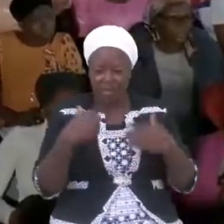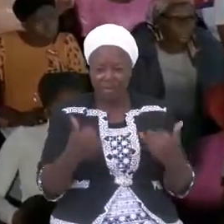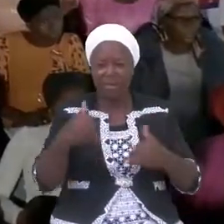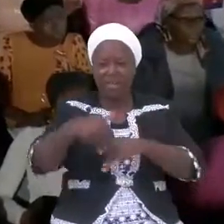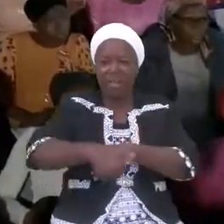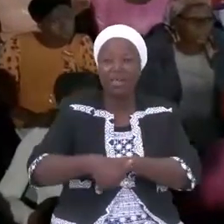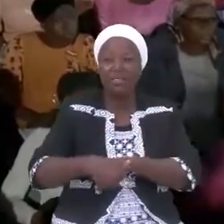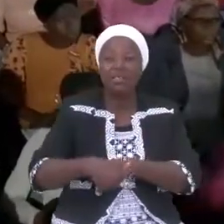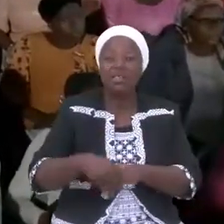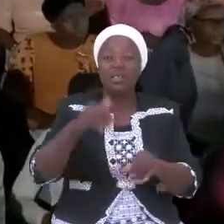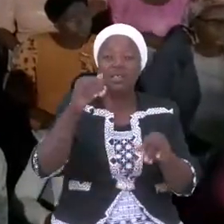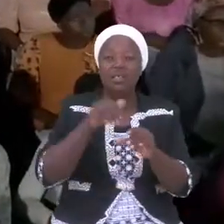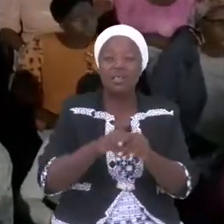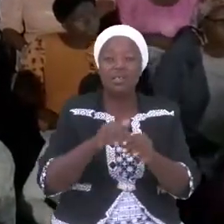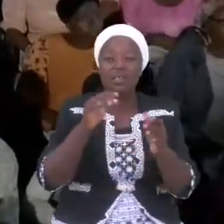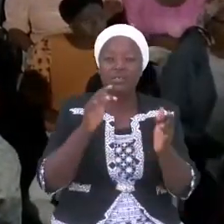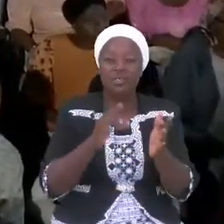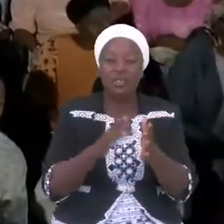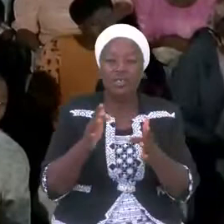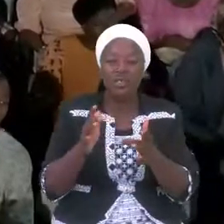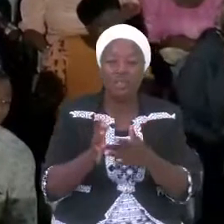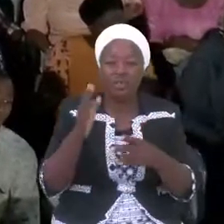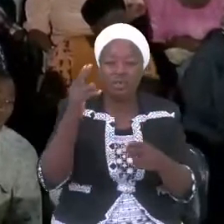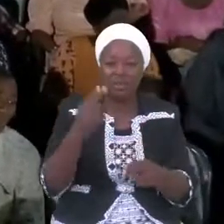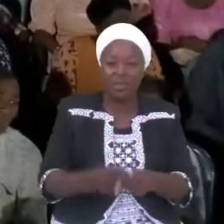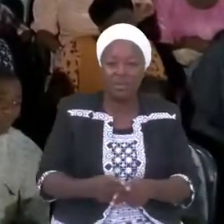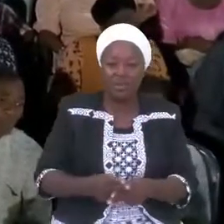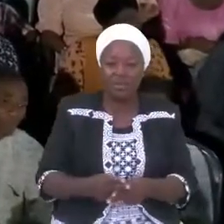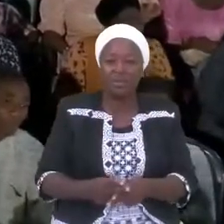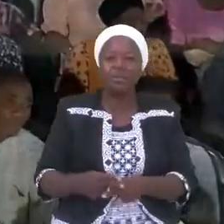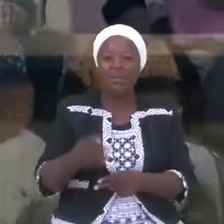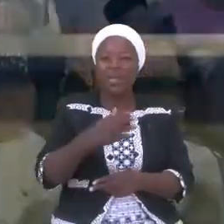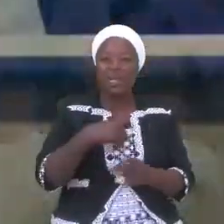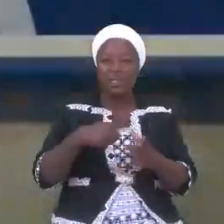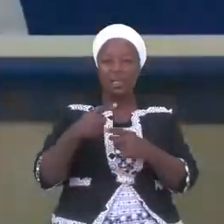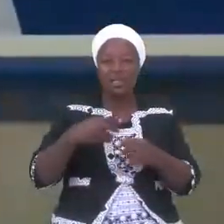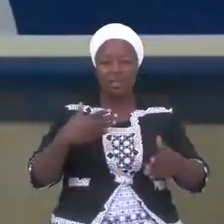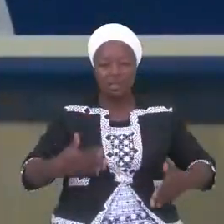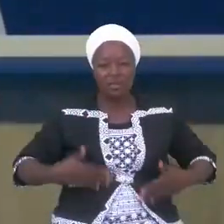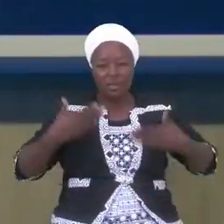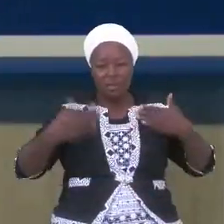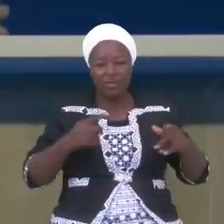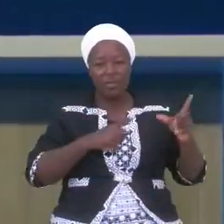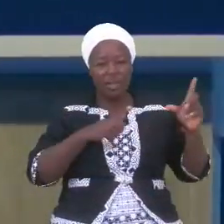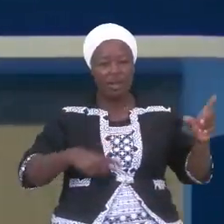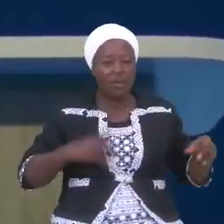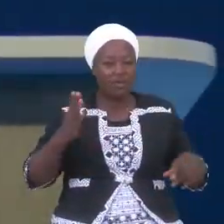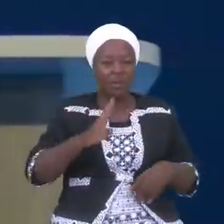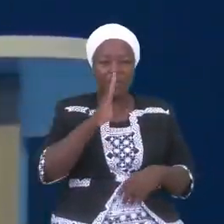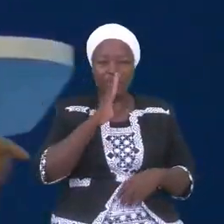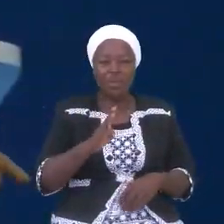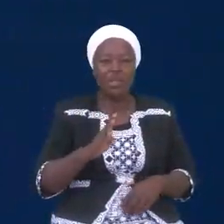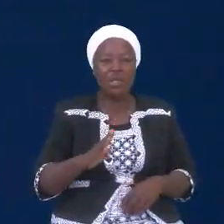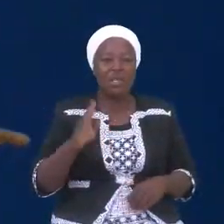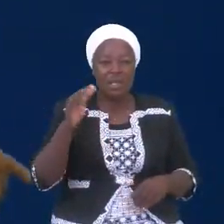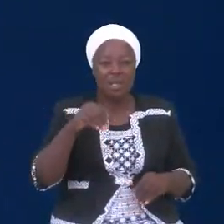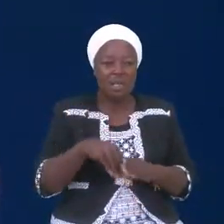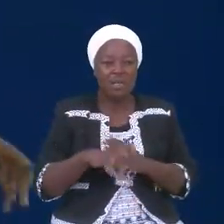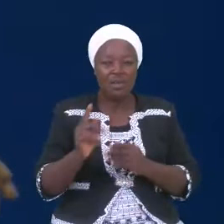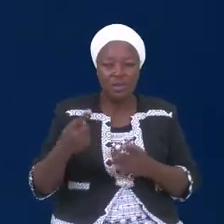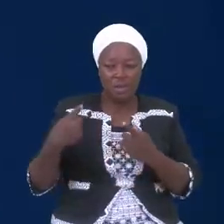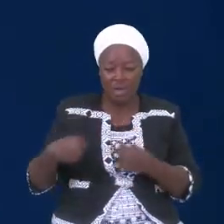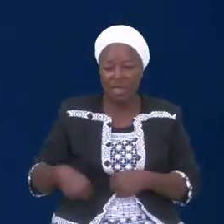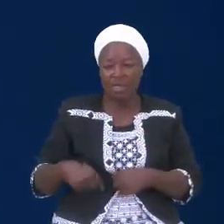tonight in Jesus' name. And then the joy of the Lord will be your heart. Look at Acts chapter